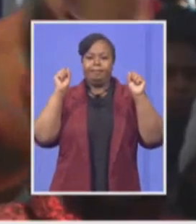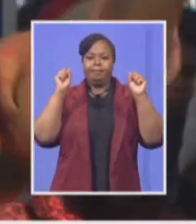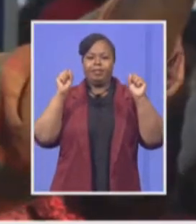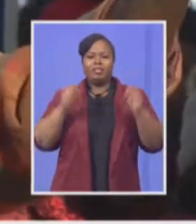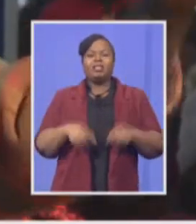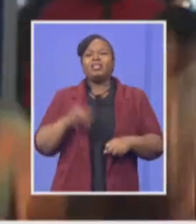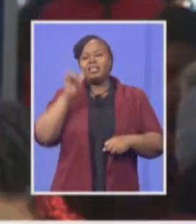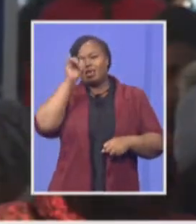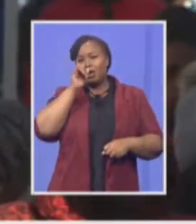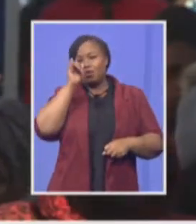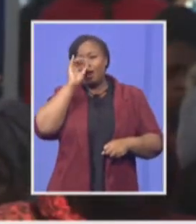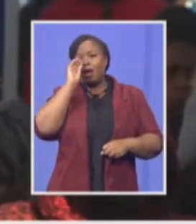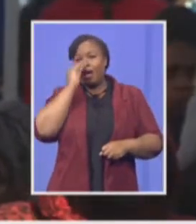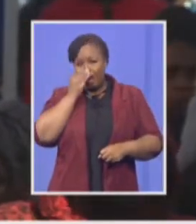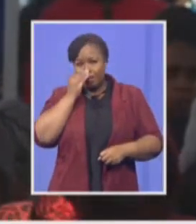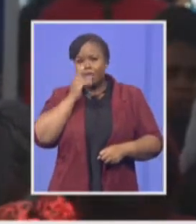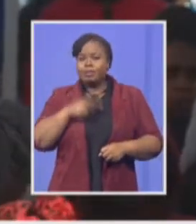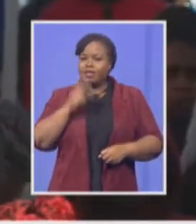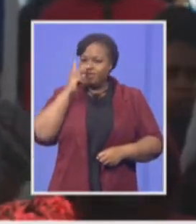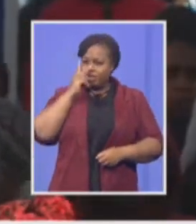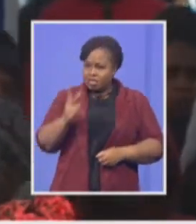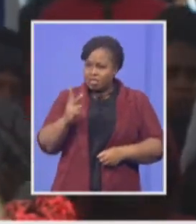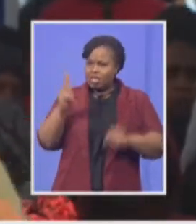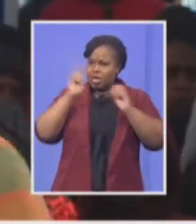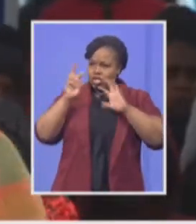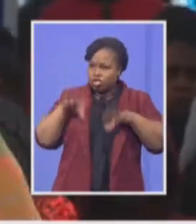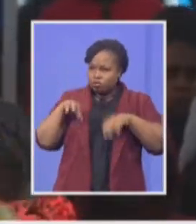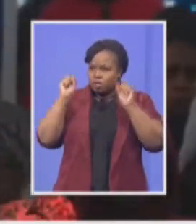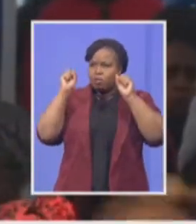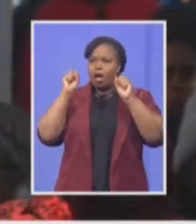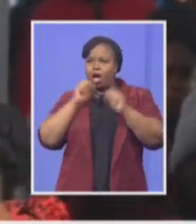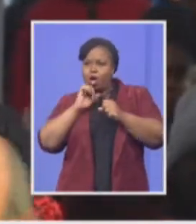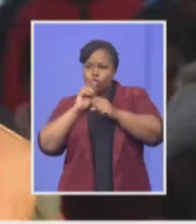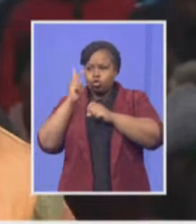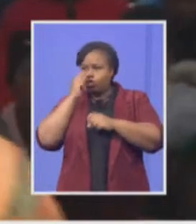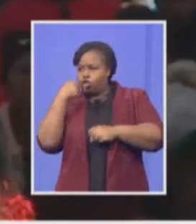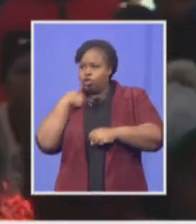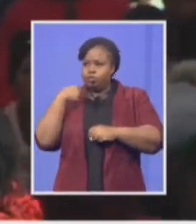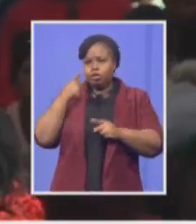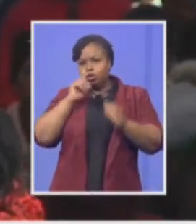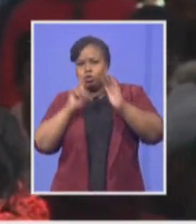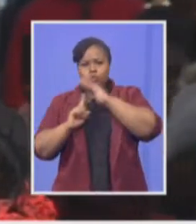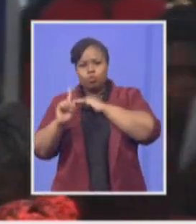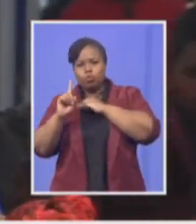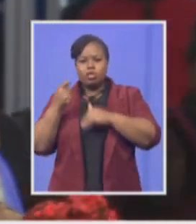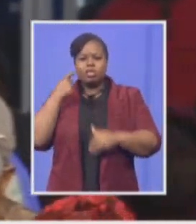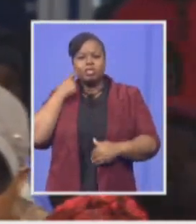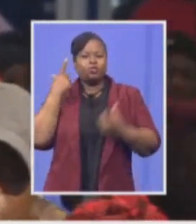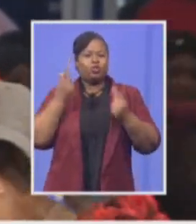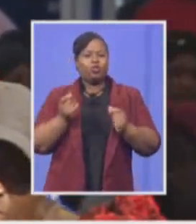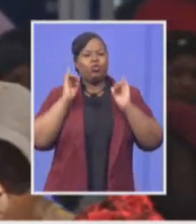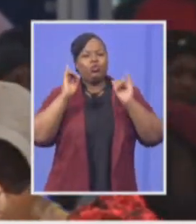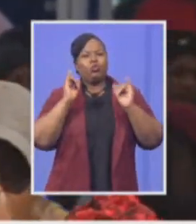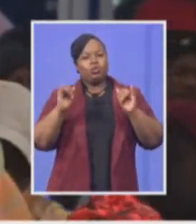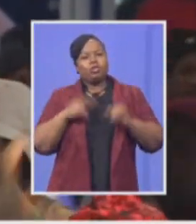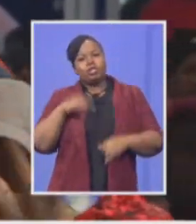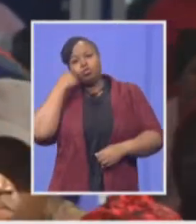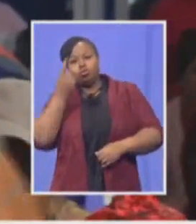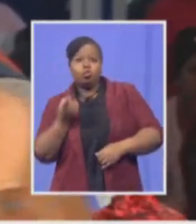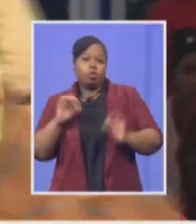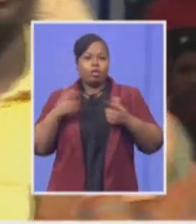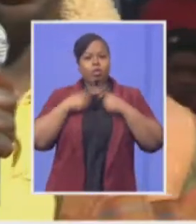Nensolabo ilambile la ilambe khona mayisephe awulana ngeke ngibone umuntu ivele izingenele izenzele noma kanjani sasa mase